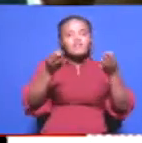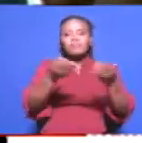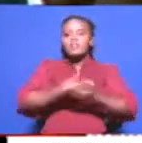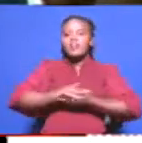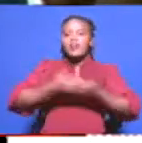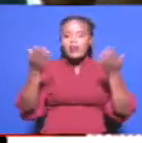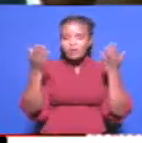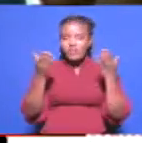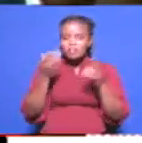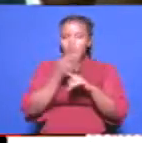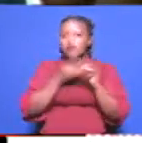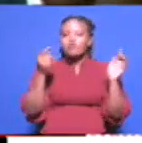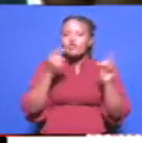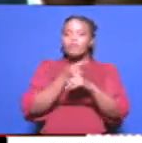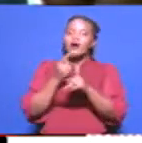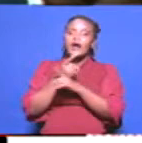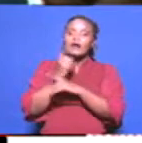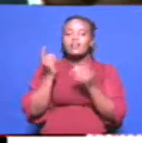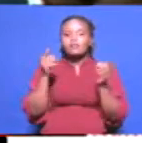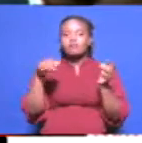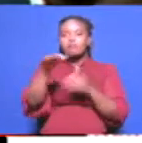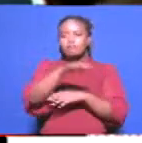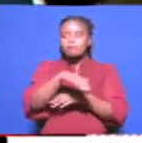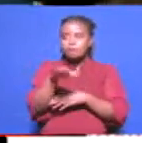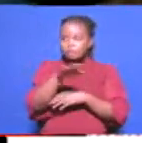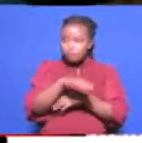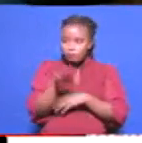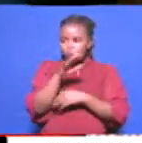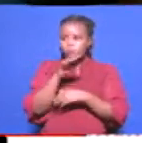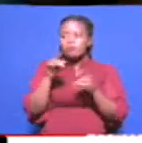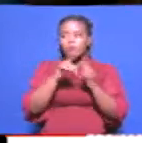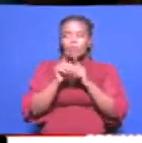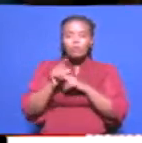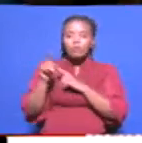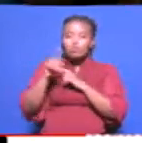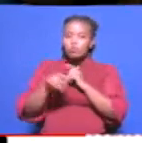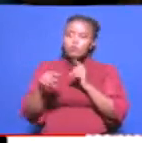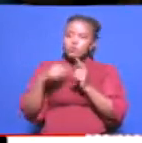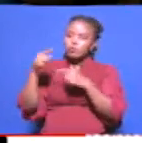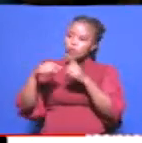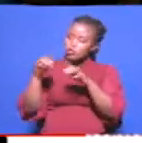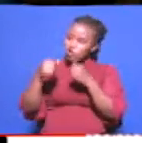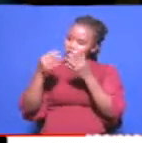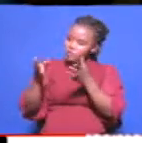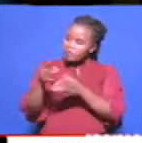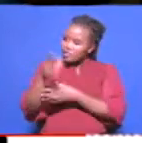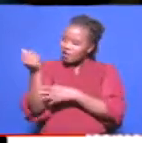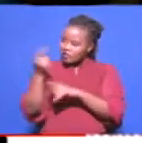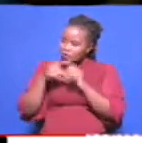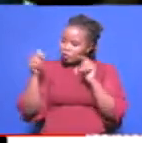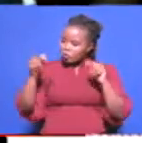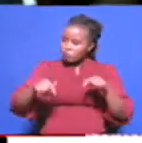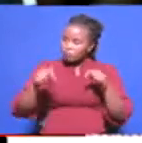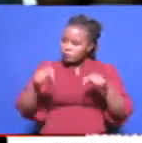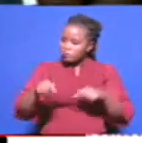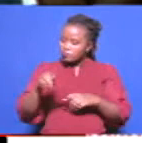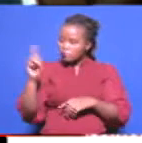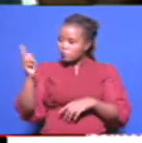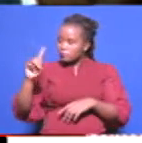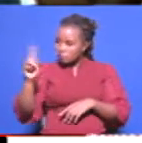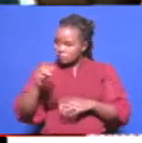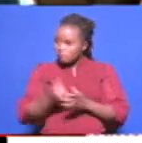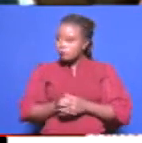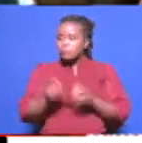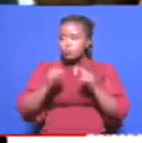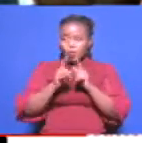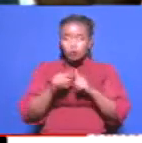our various branches, we will continue issuing others from here. We are also encouraging those who